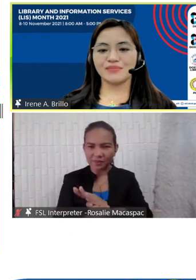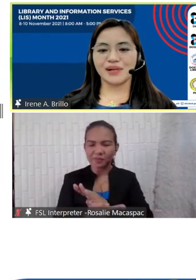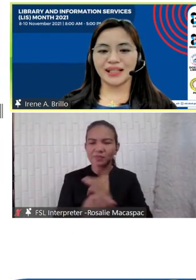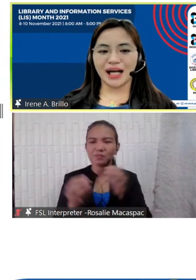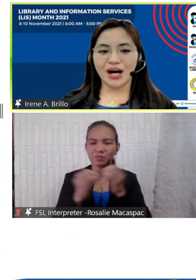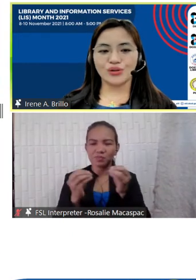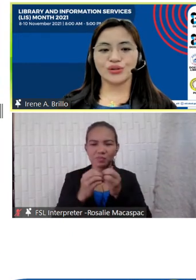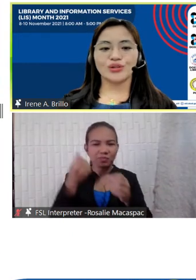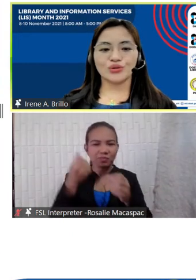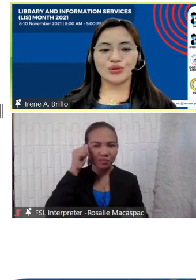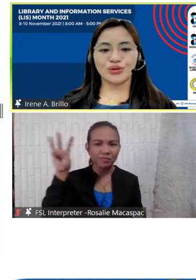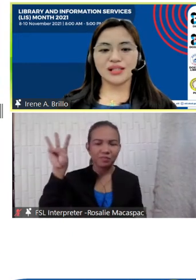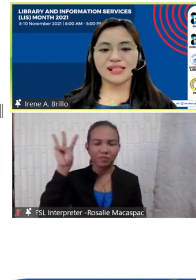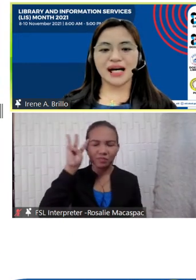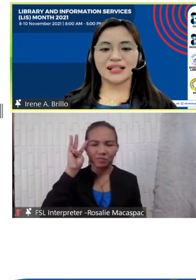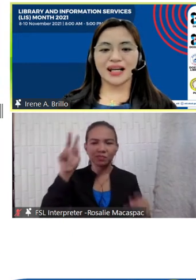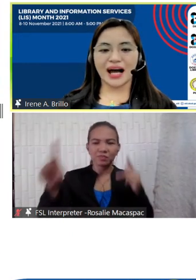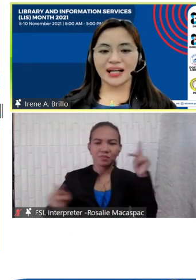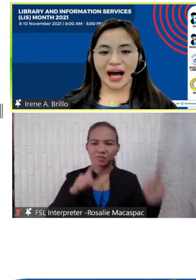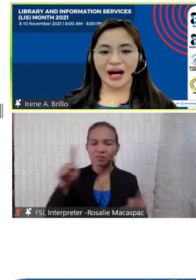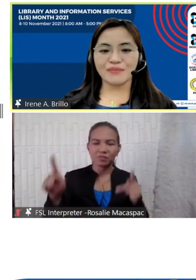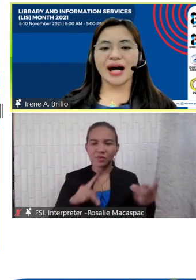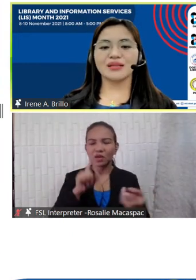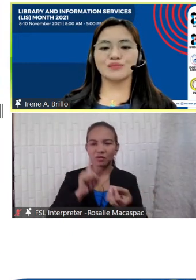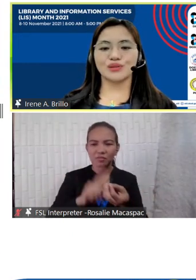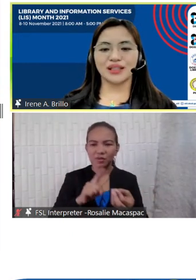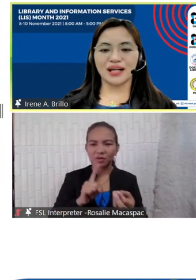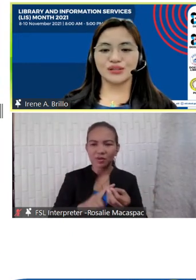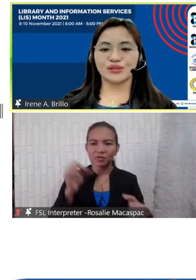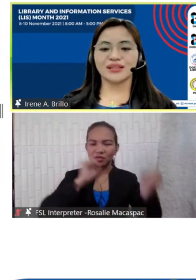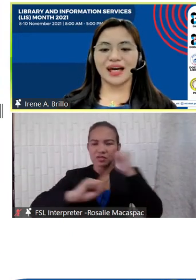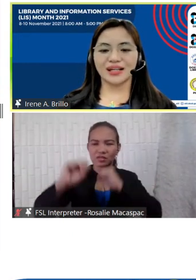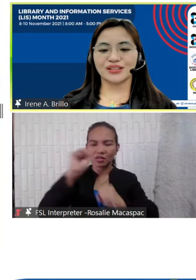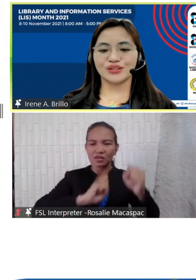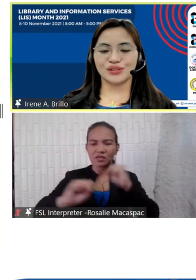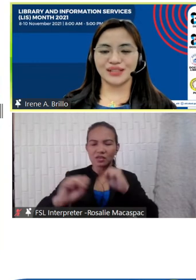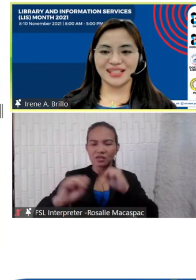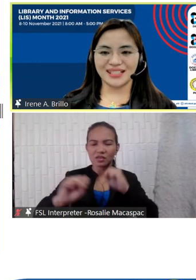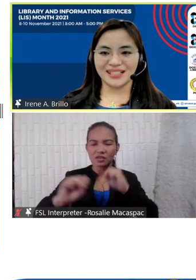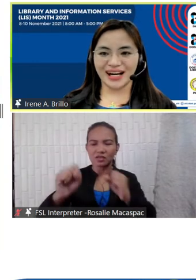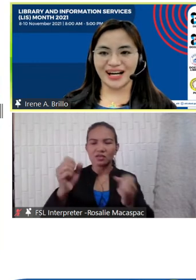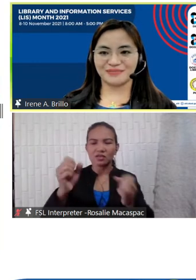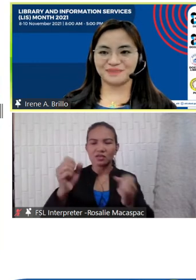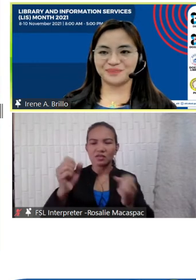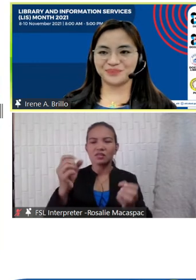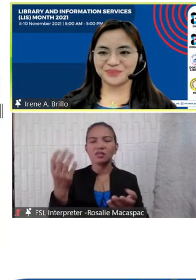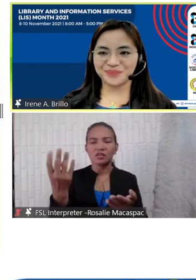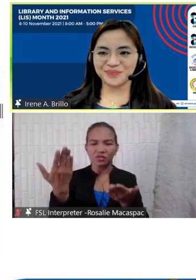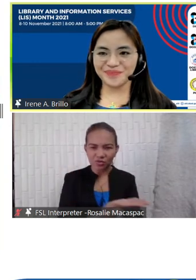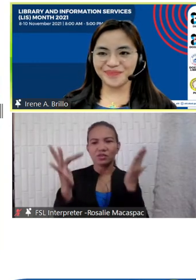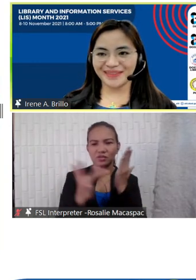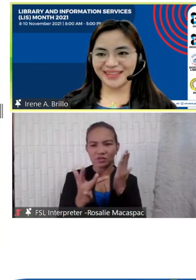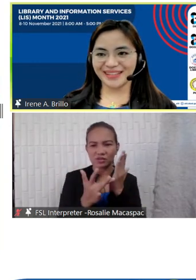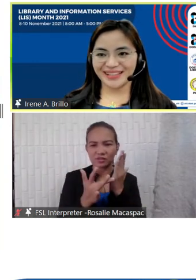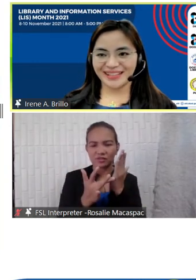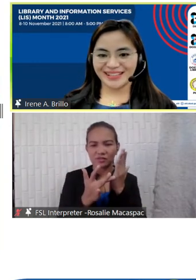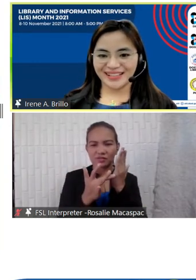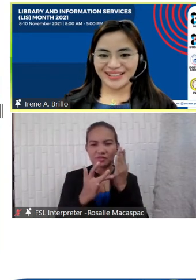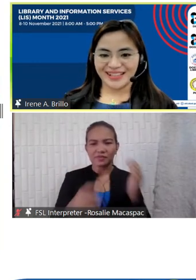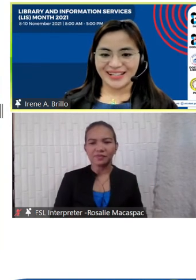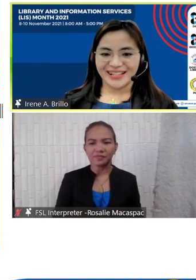kamalayan ang mga tao tungkol sa agham at modernong teknolohiya.